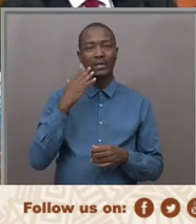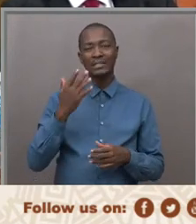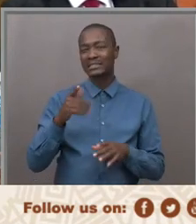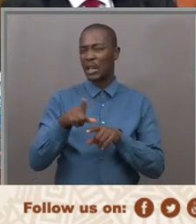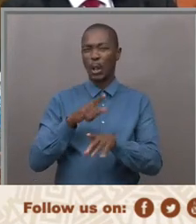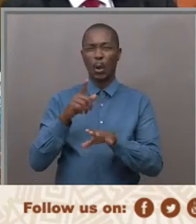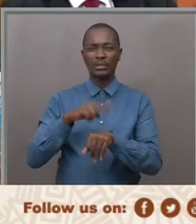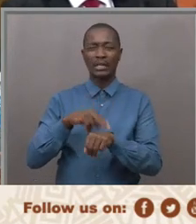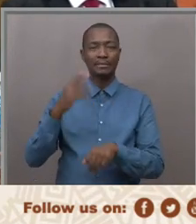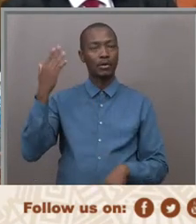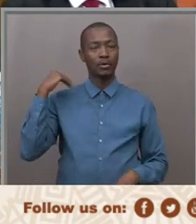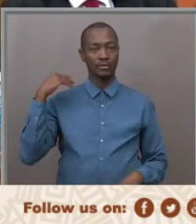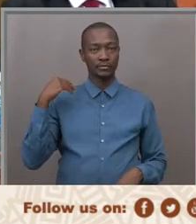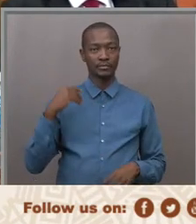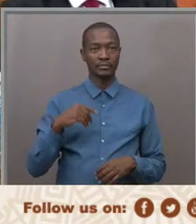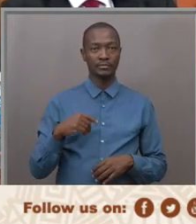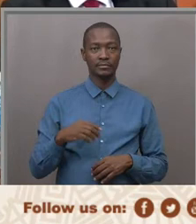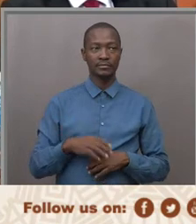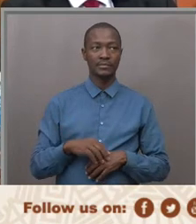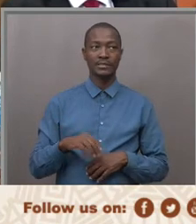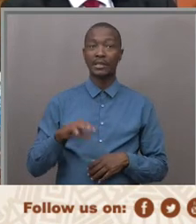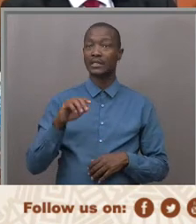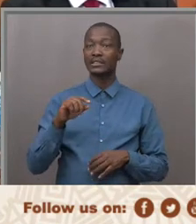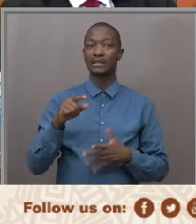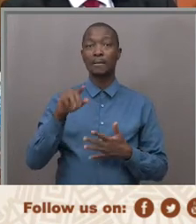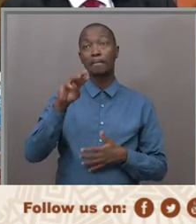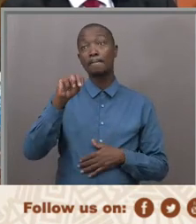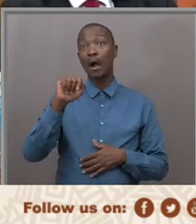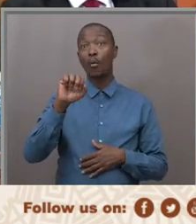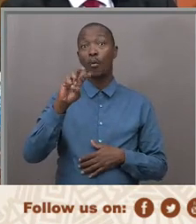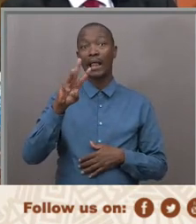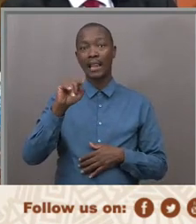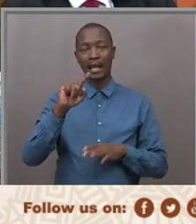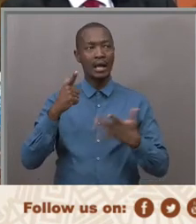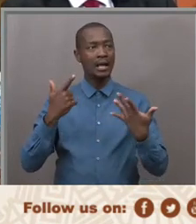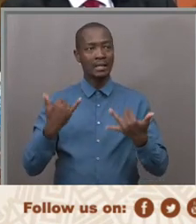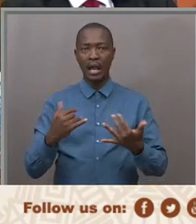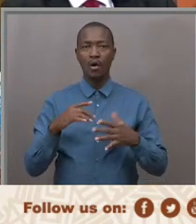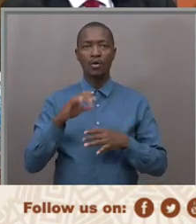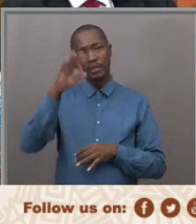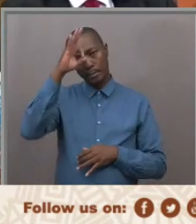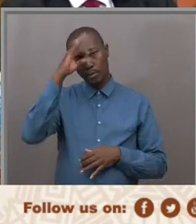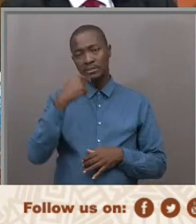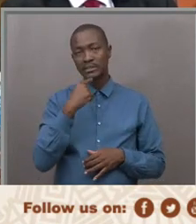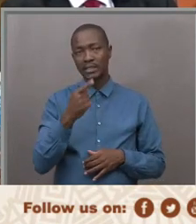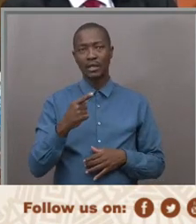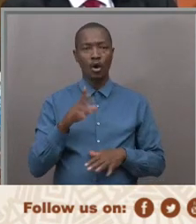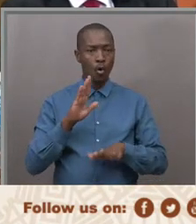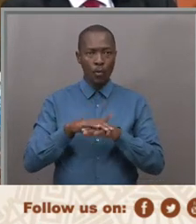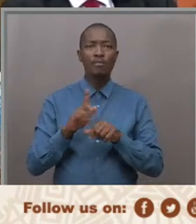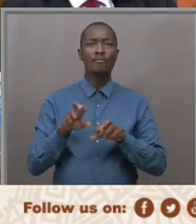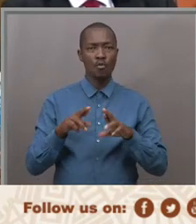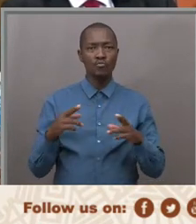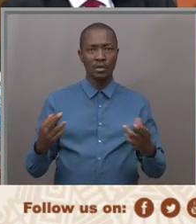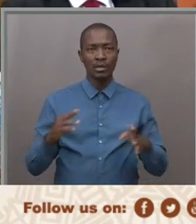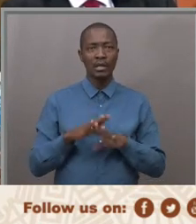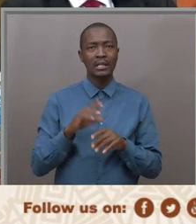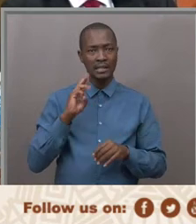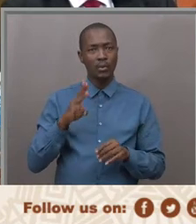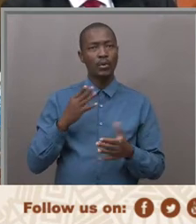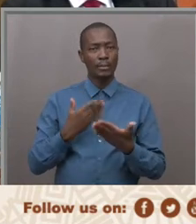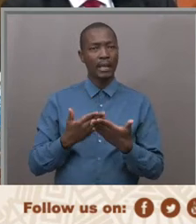ago. General Mawela is here. The mood is high. The police say with more resources, they will be